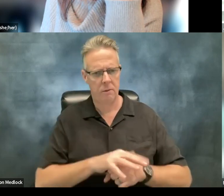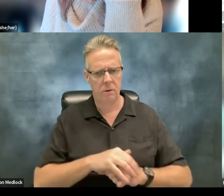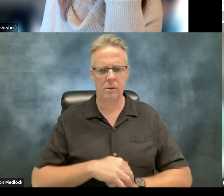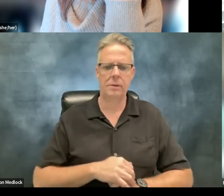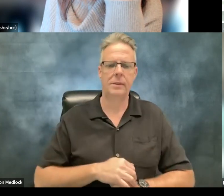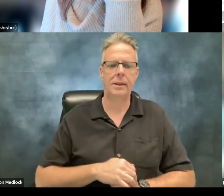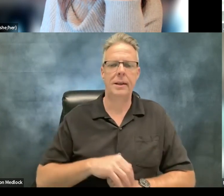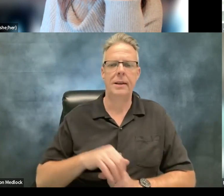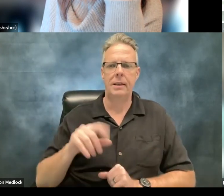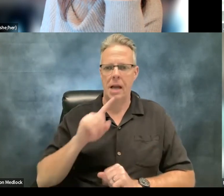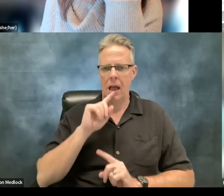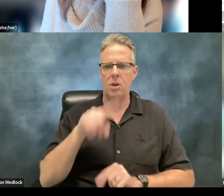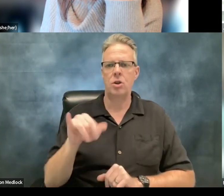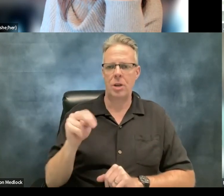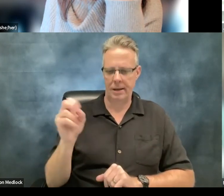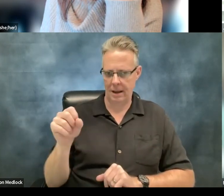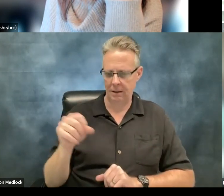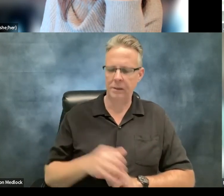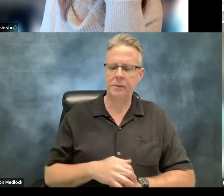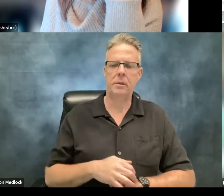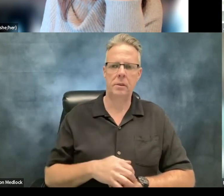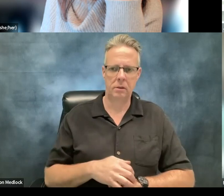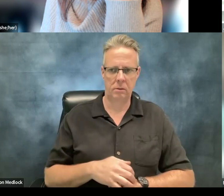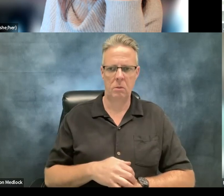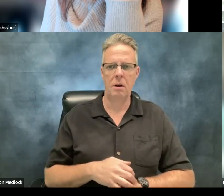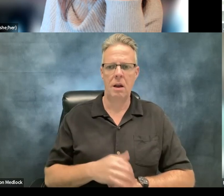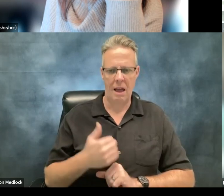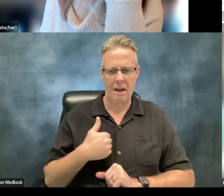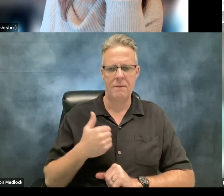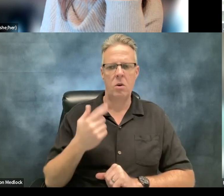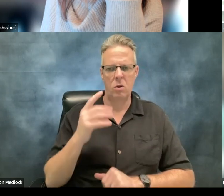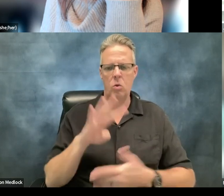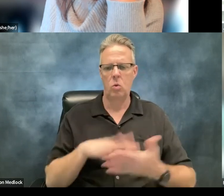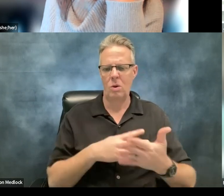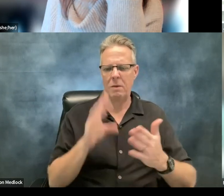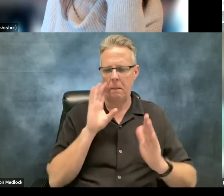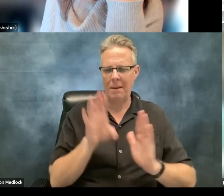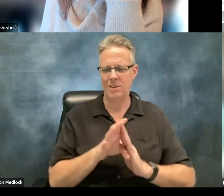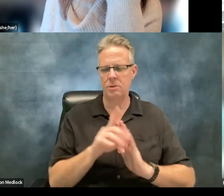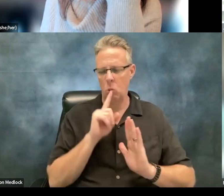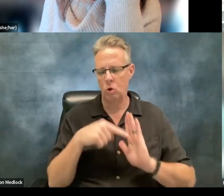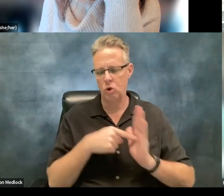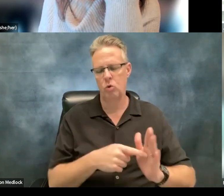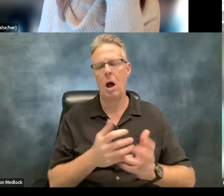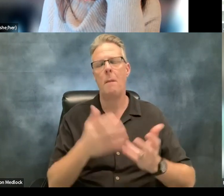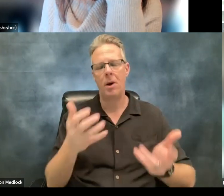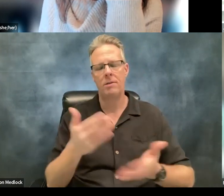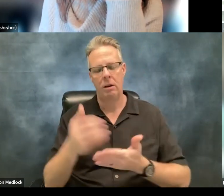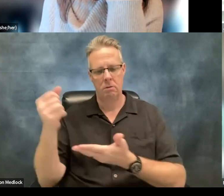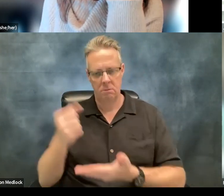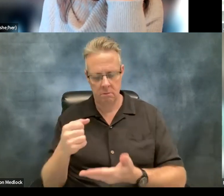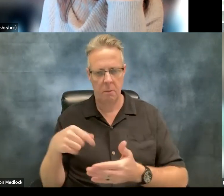We do. We actually have the graphic that we're working on right now that shows how much funding and